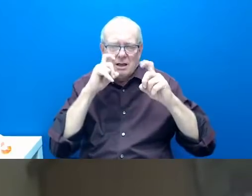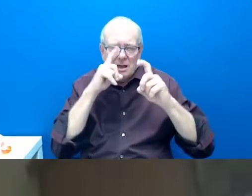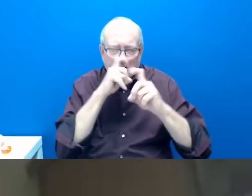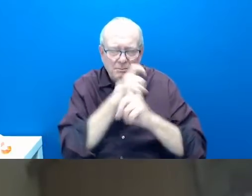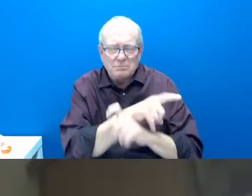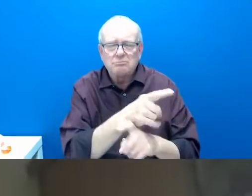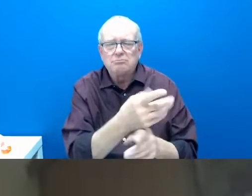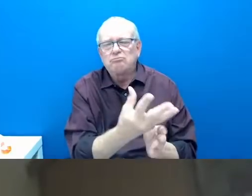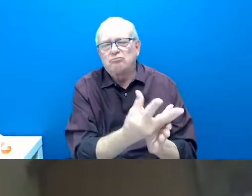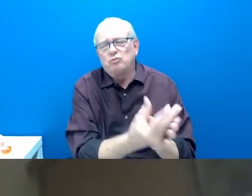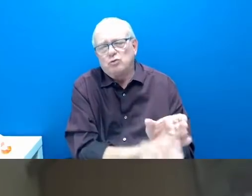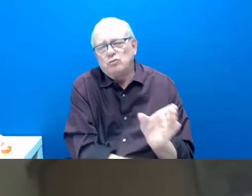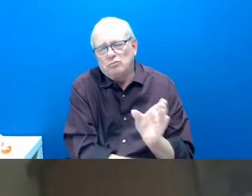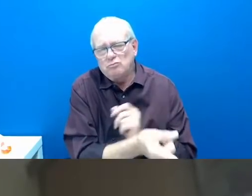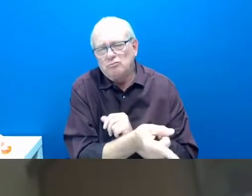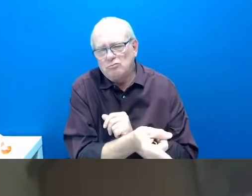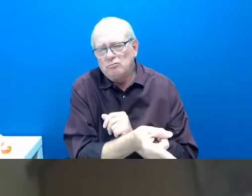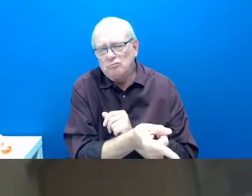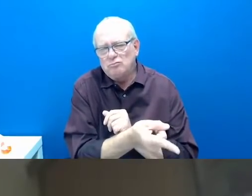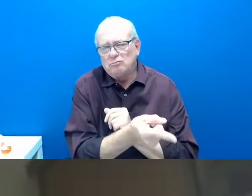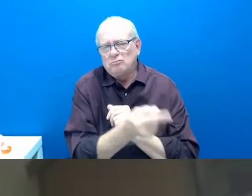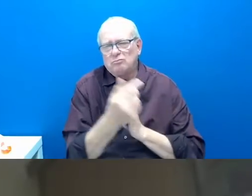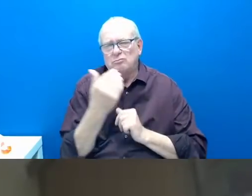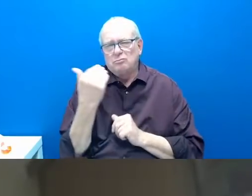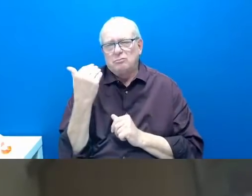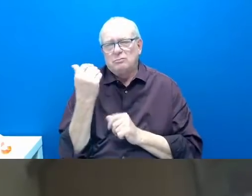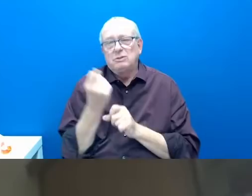passed away last